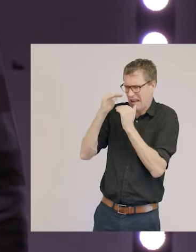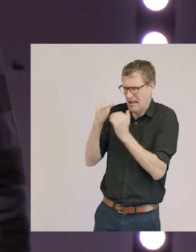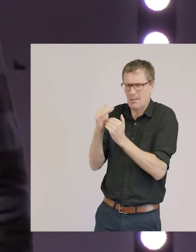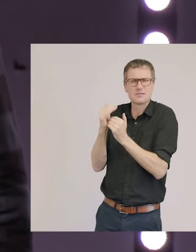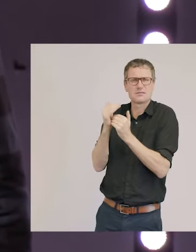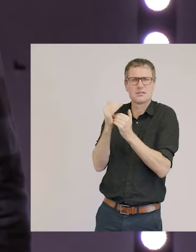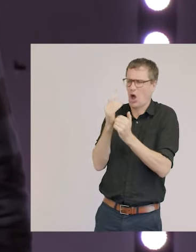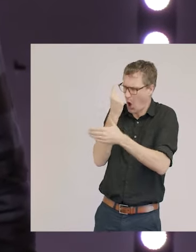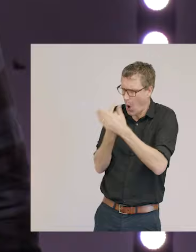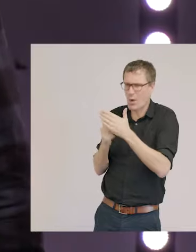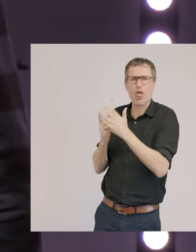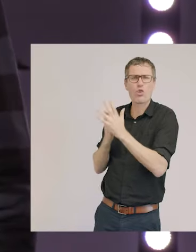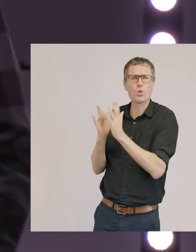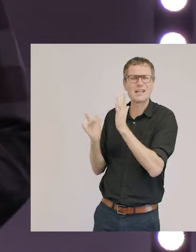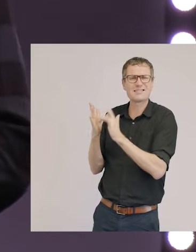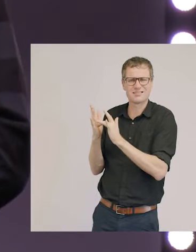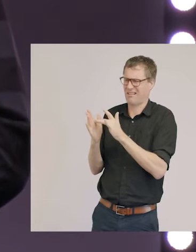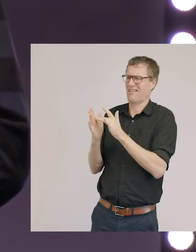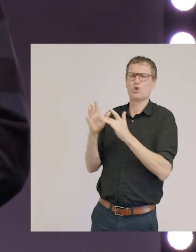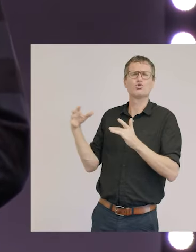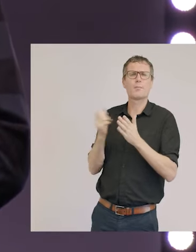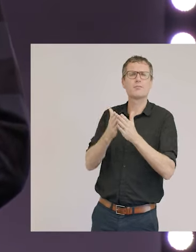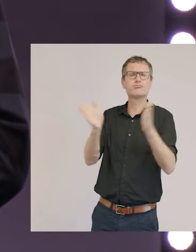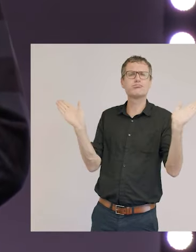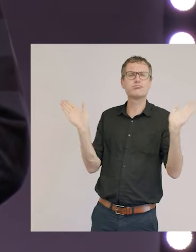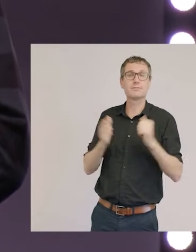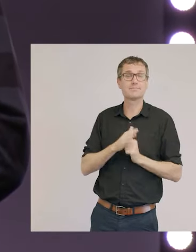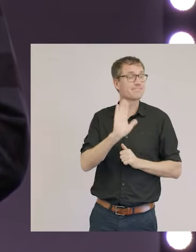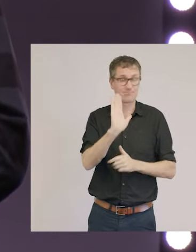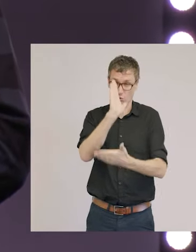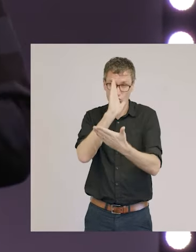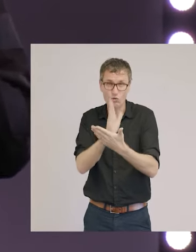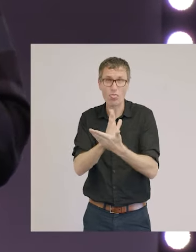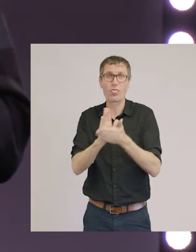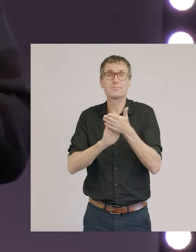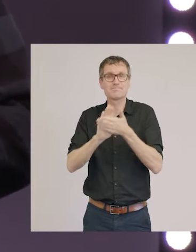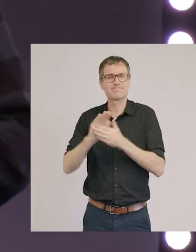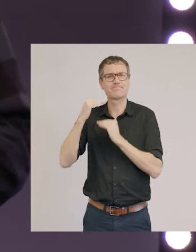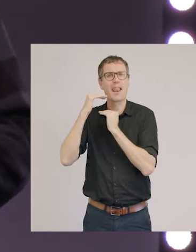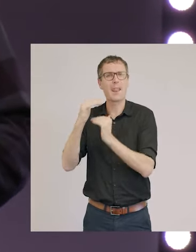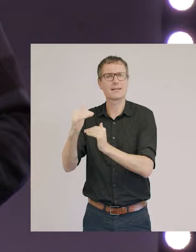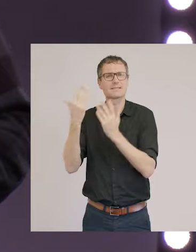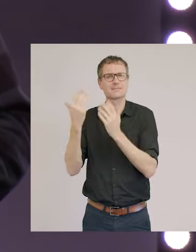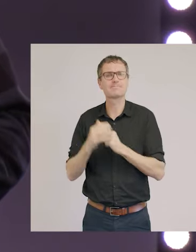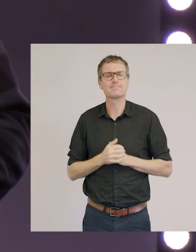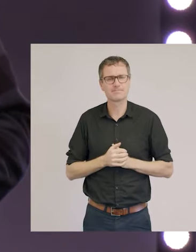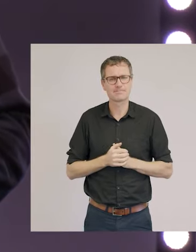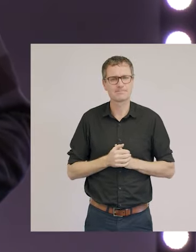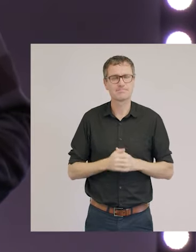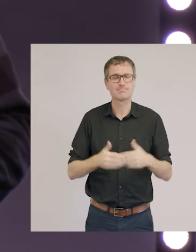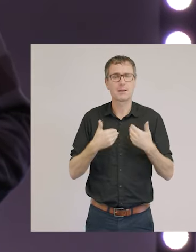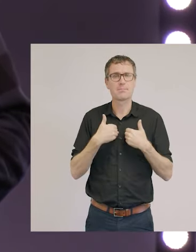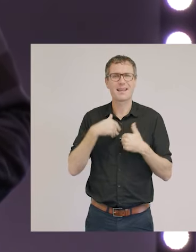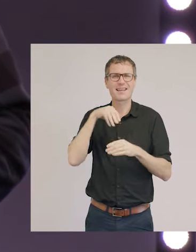Oh my goodness, it's so exclusive. Yes, it is. It's exclusive. Because, friends, truth by its very nature is